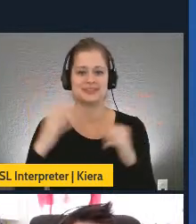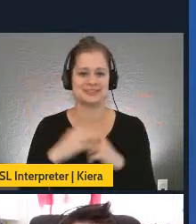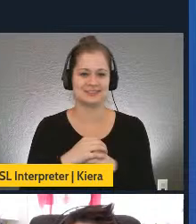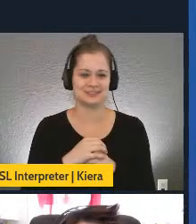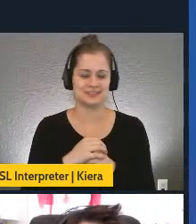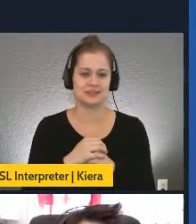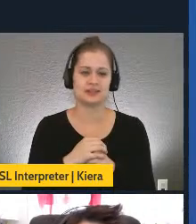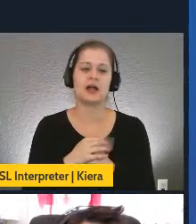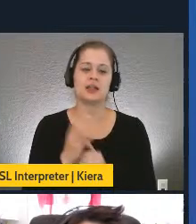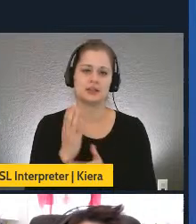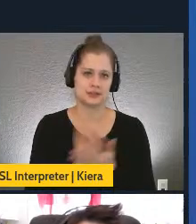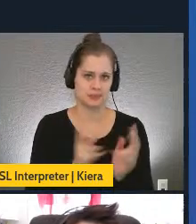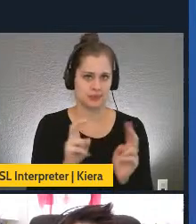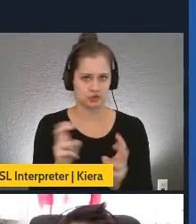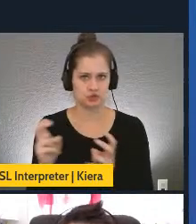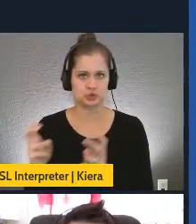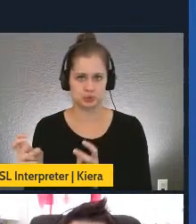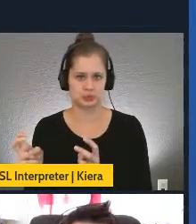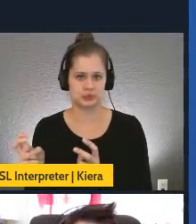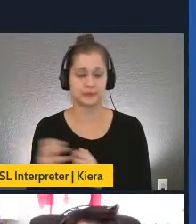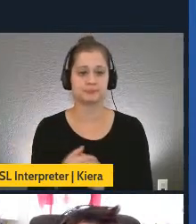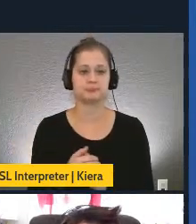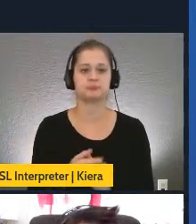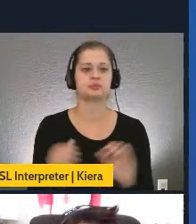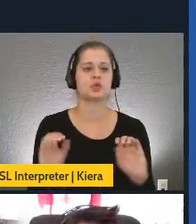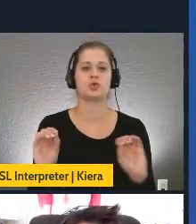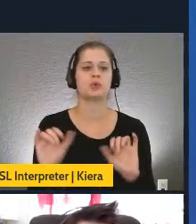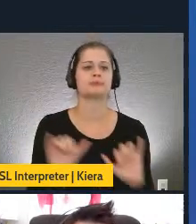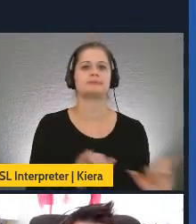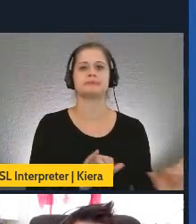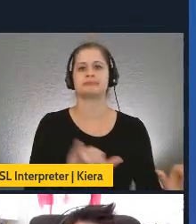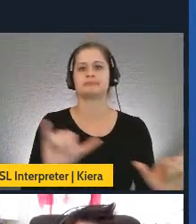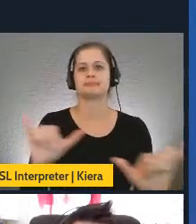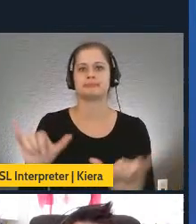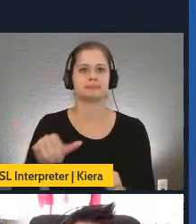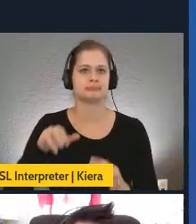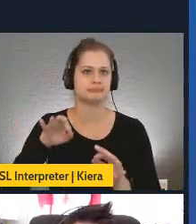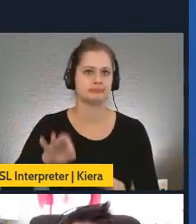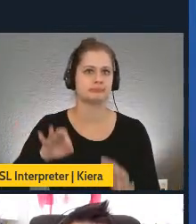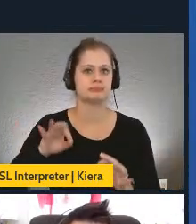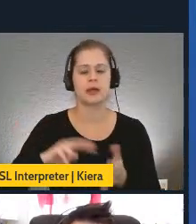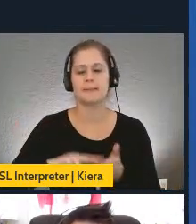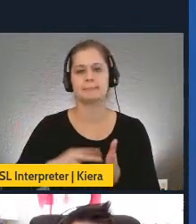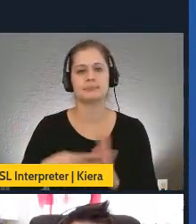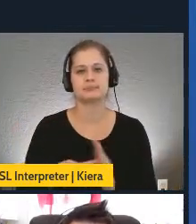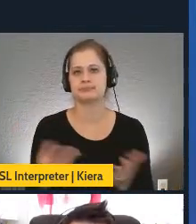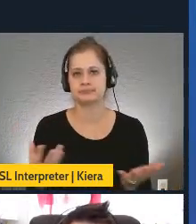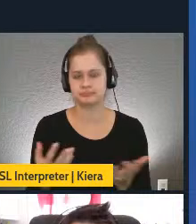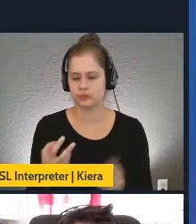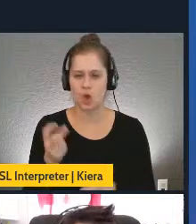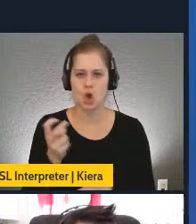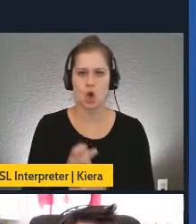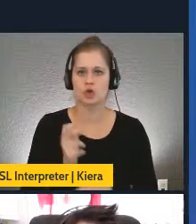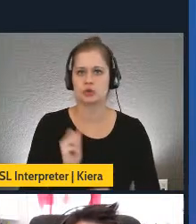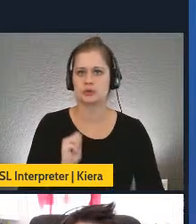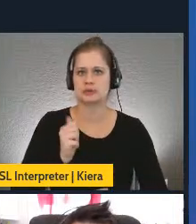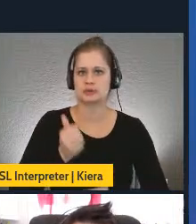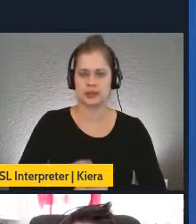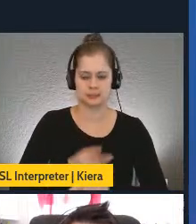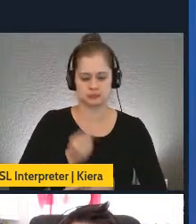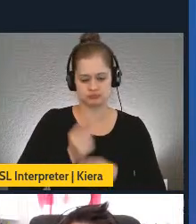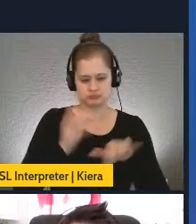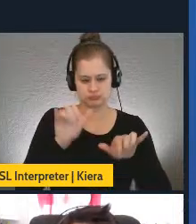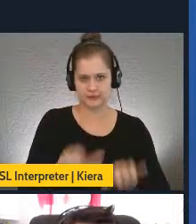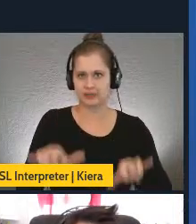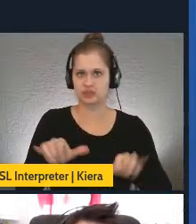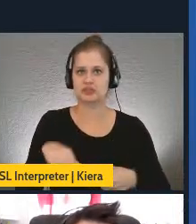are some issues. For example, there is no golden standard, and this means that it's hard to establish conventions